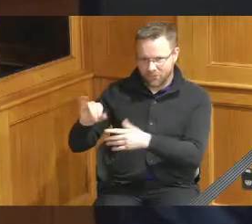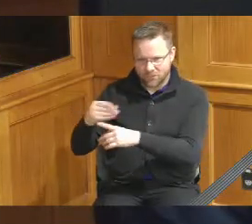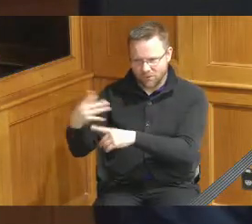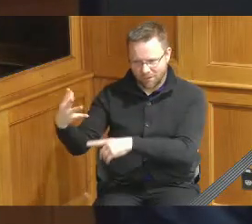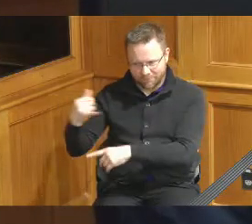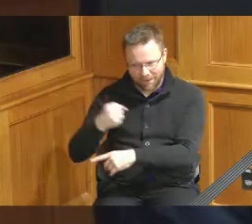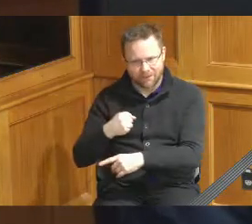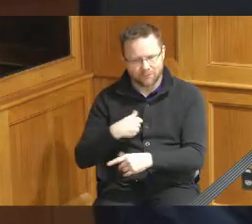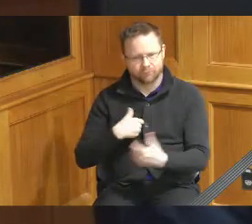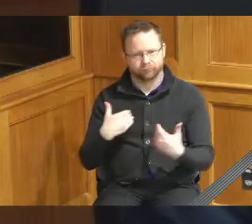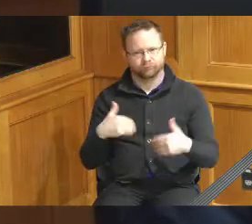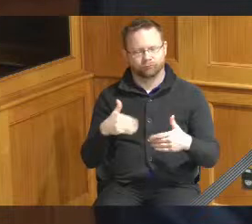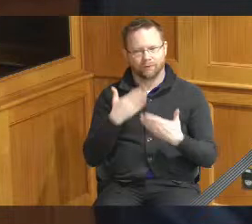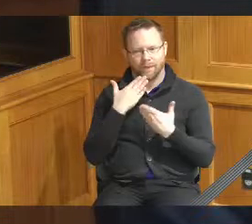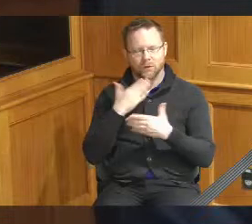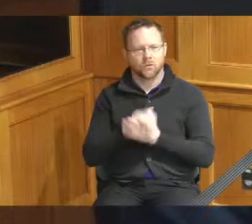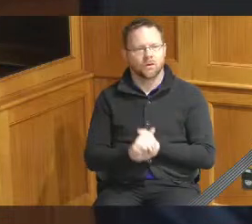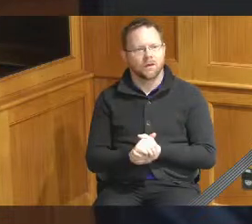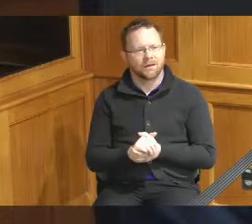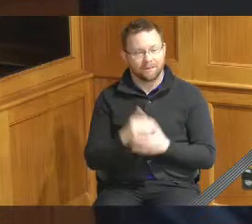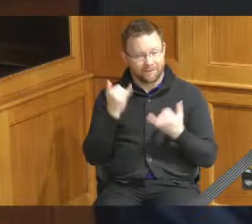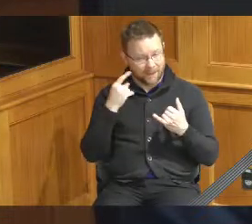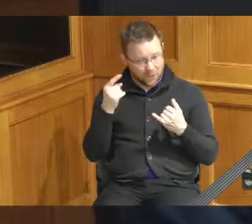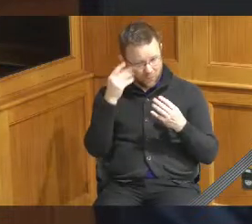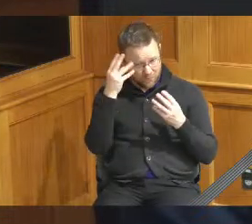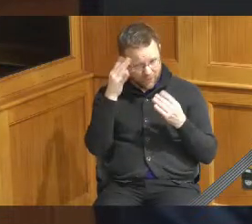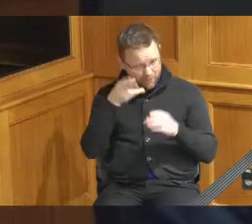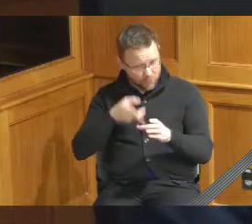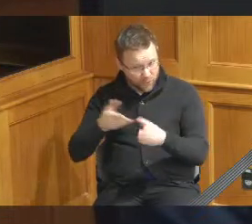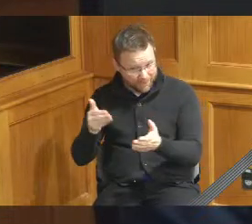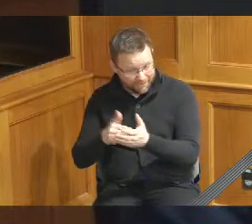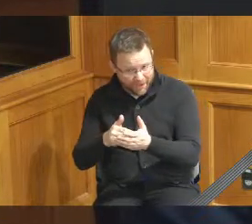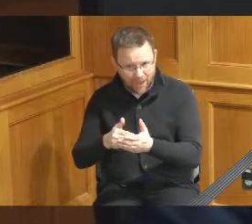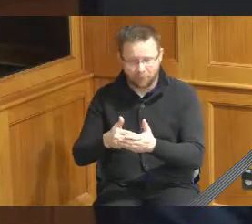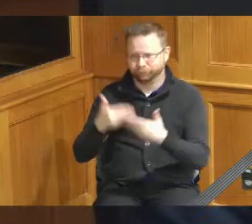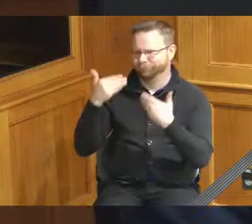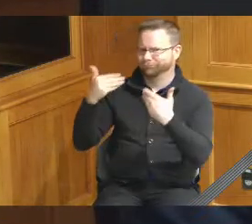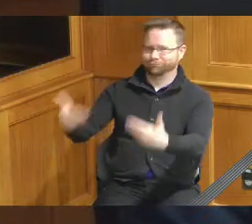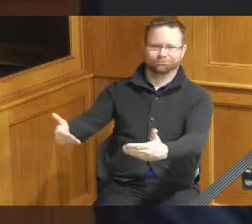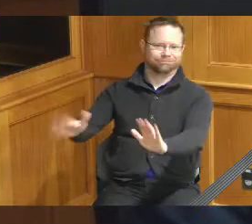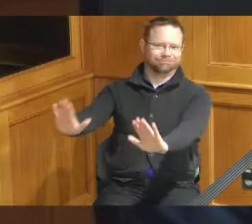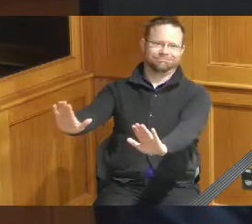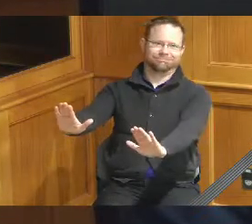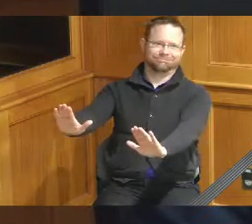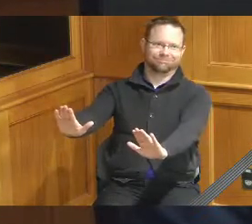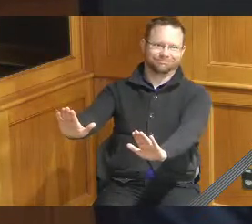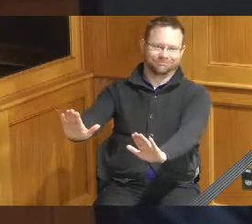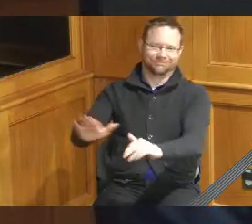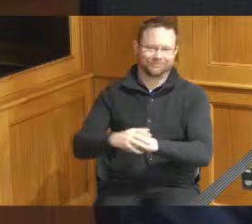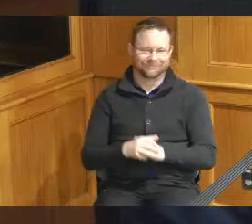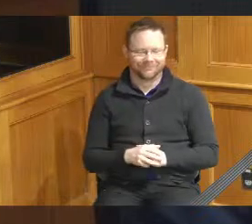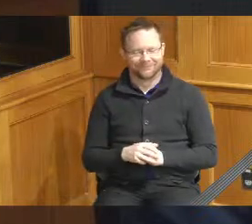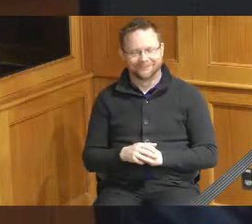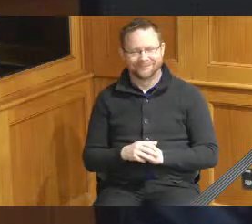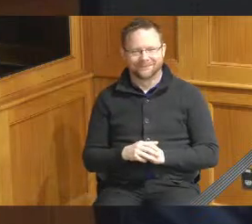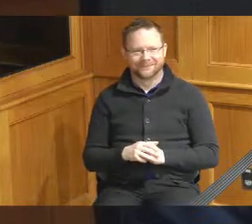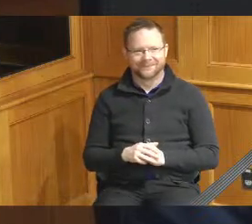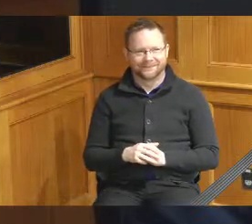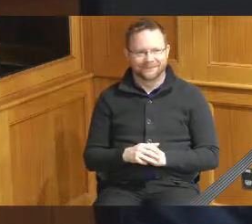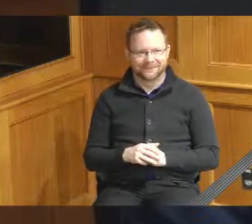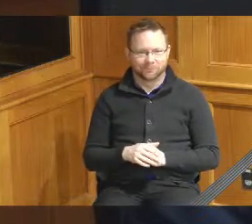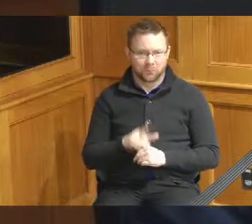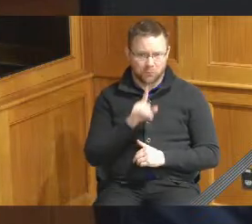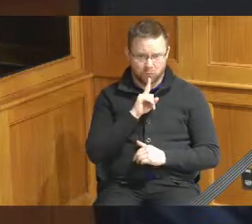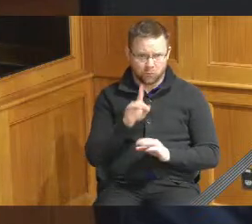that position to you. I understand you're thinking about doing it again. More power to you, I say. They're going to be busy this year. But really, it's